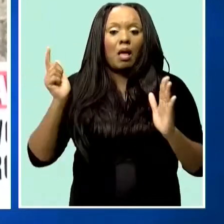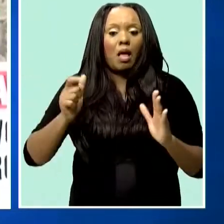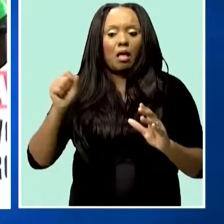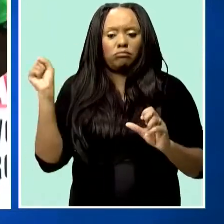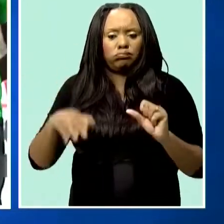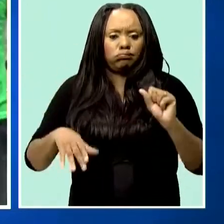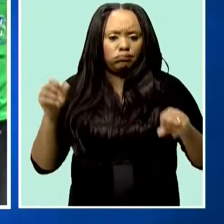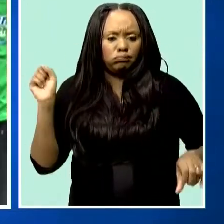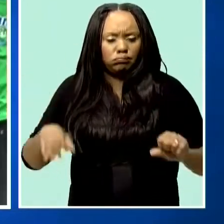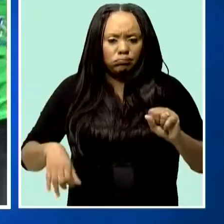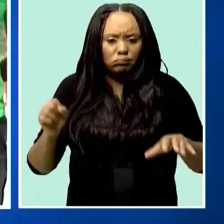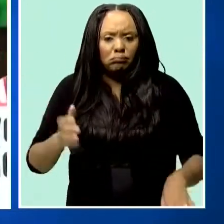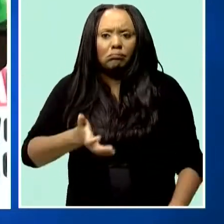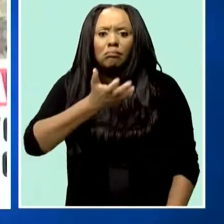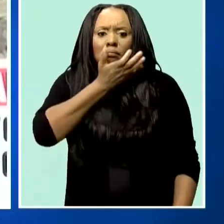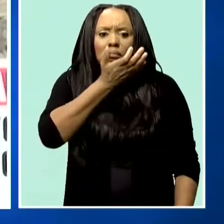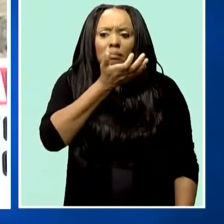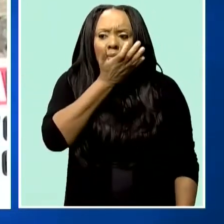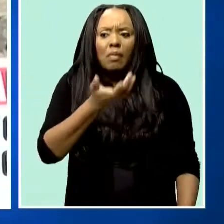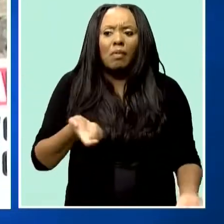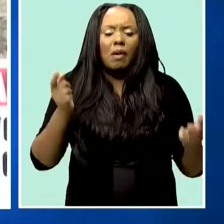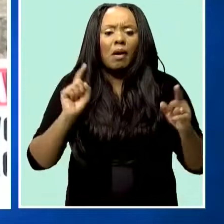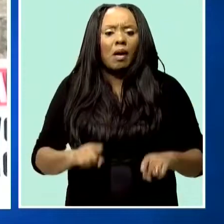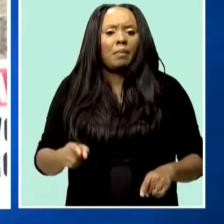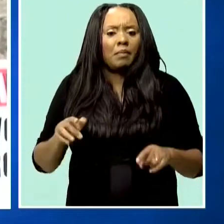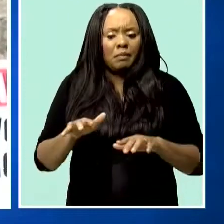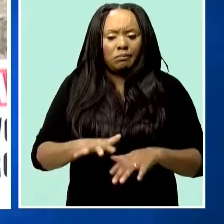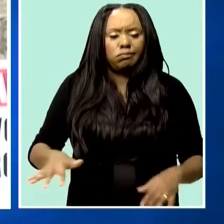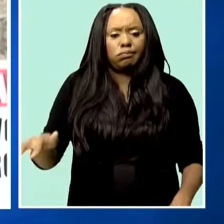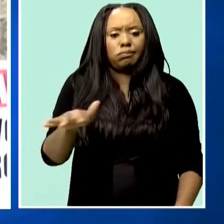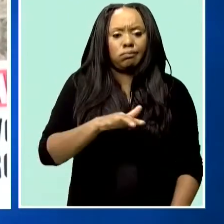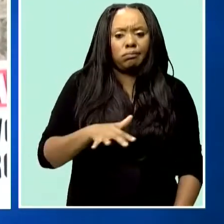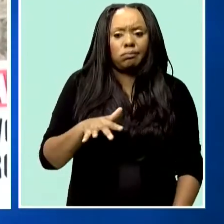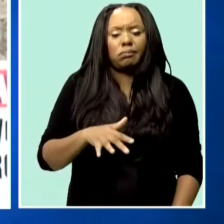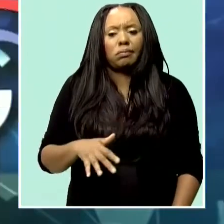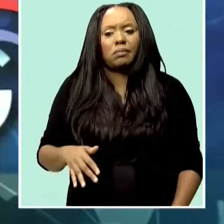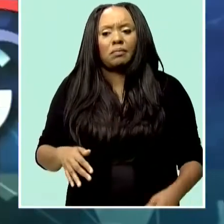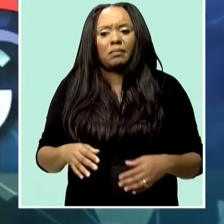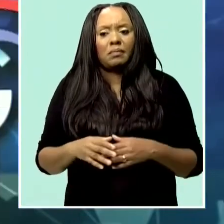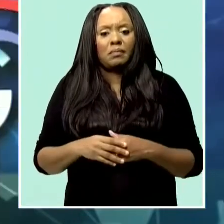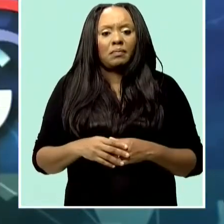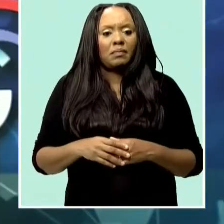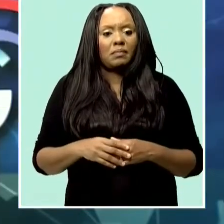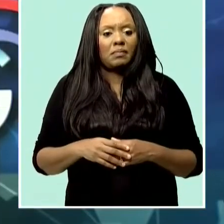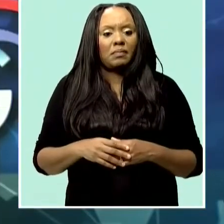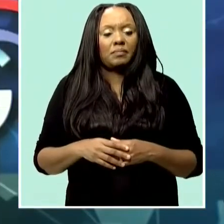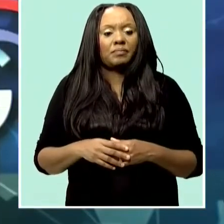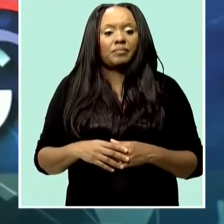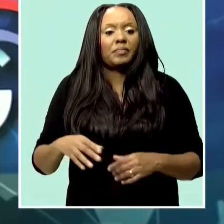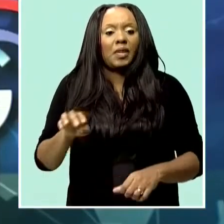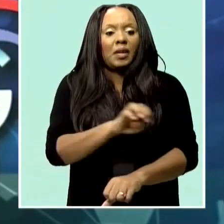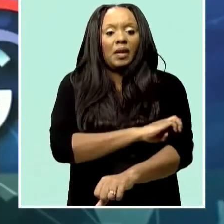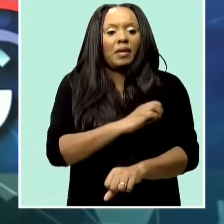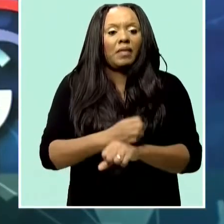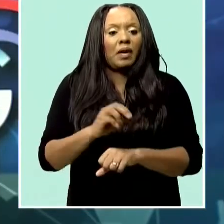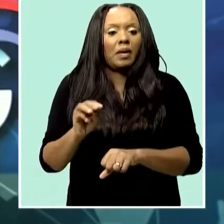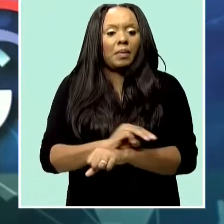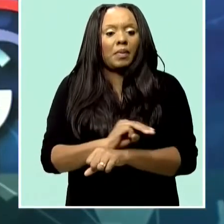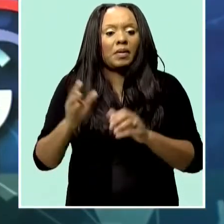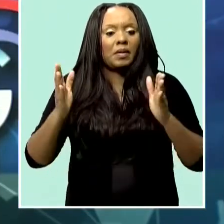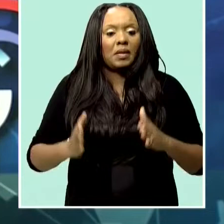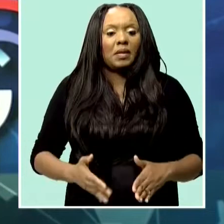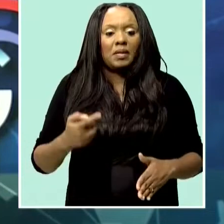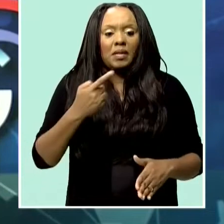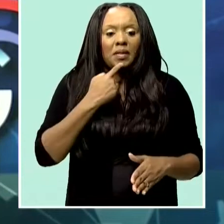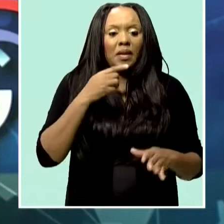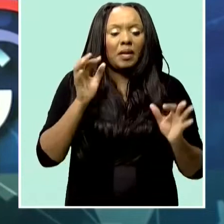take place right here on this parcel of land. Meanwhile, Environment Minister Adrian Ford